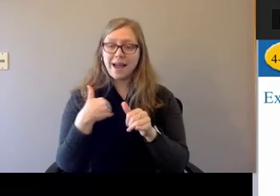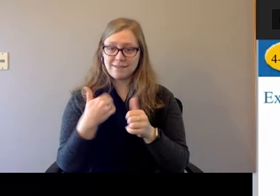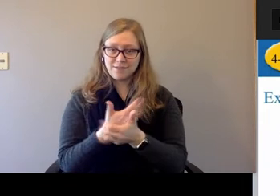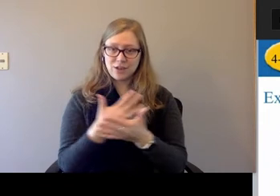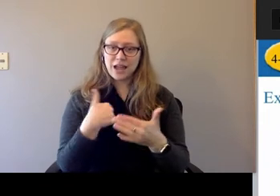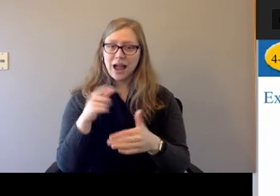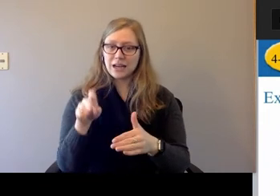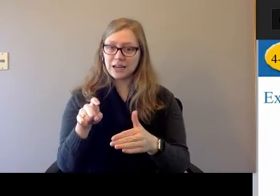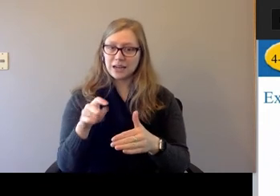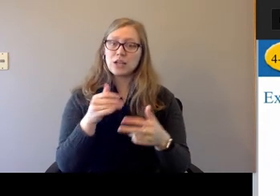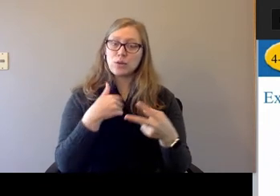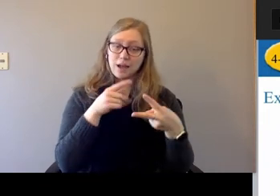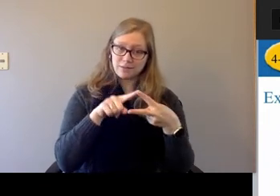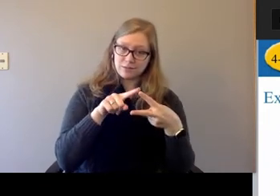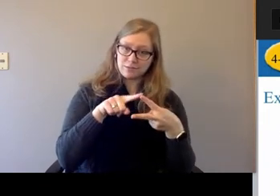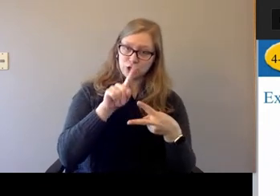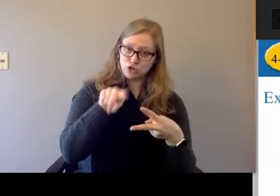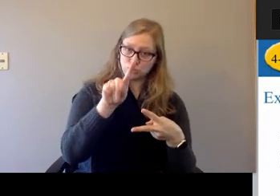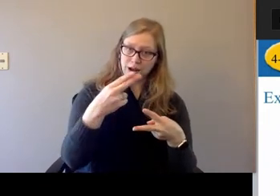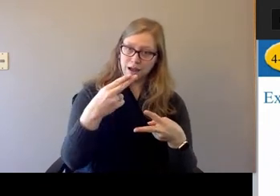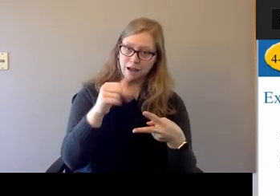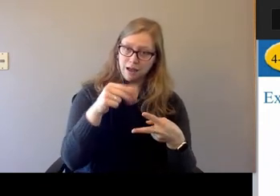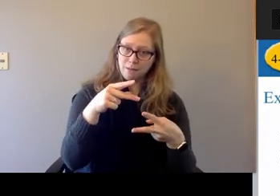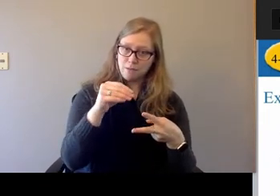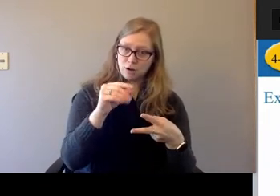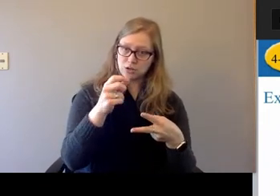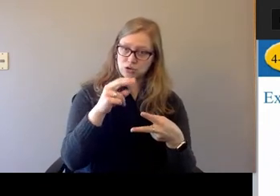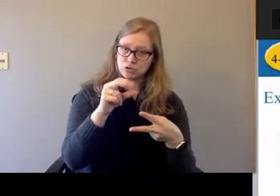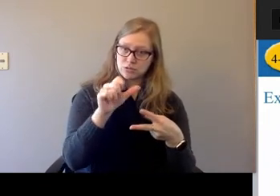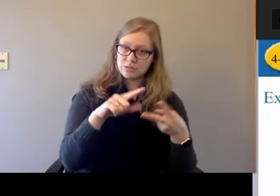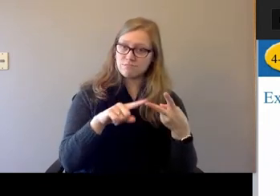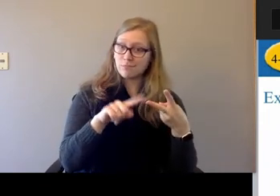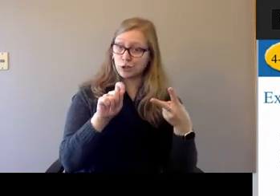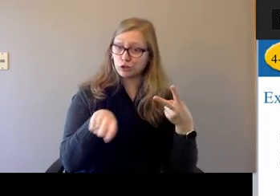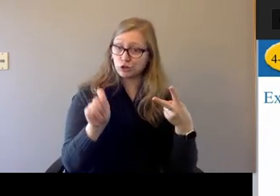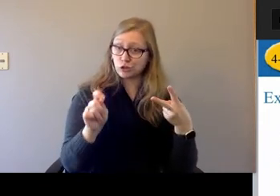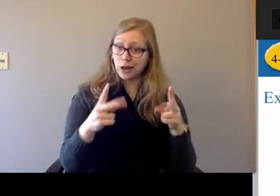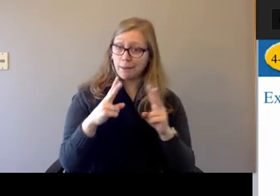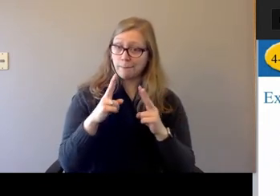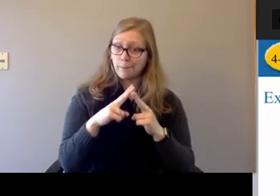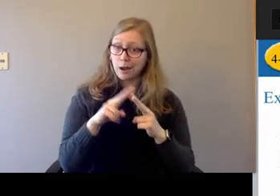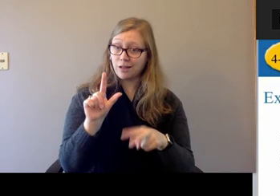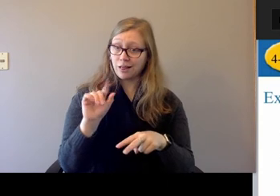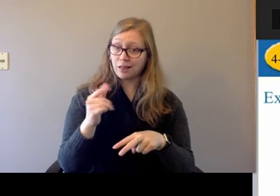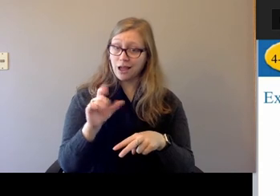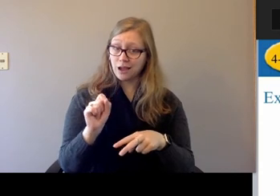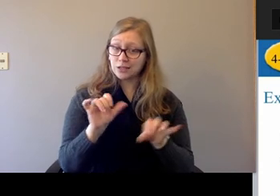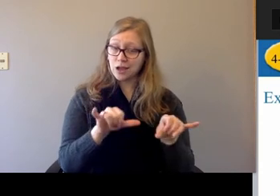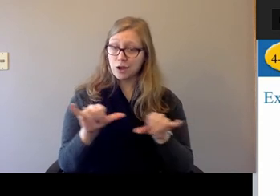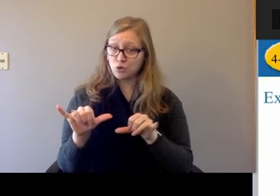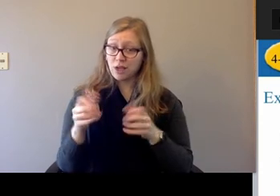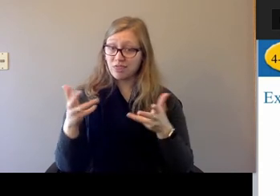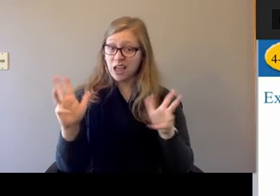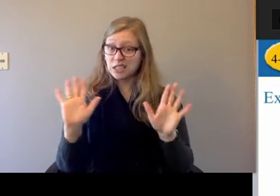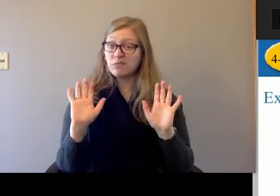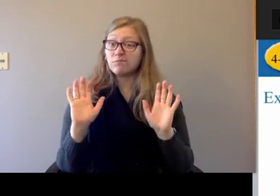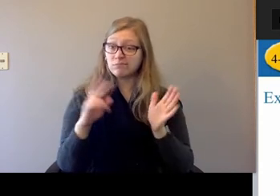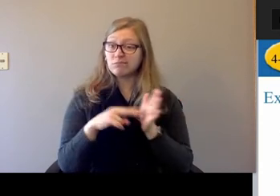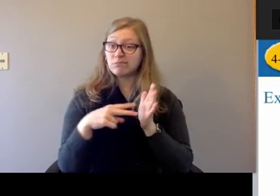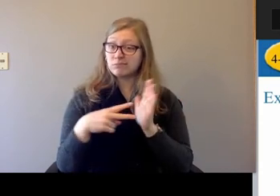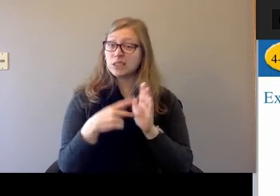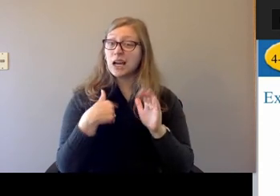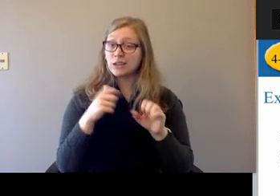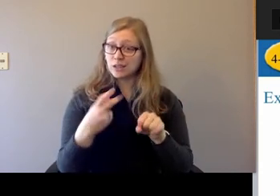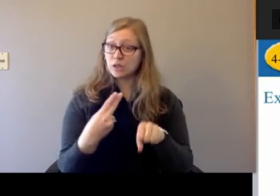pair of legs that are congruent. And so that's the requirement for hypotenuse leg congruence. And so I could